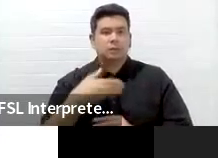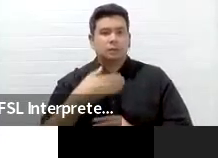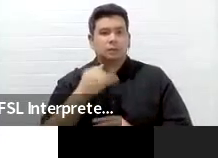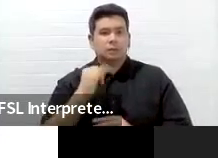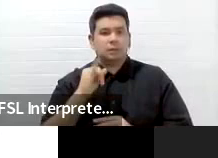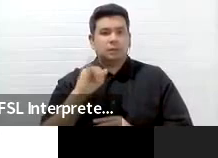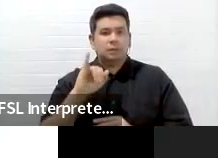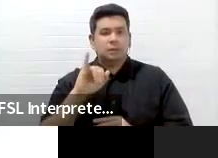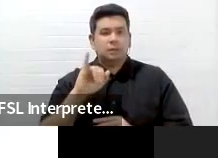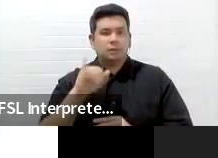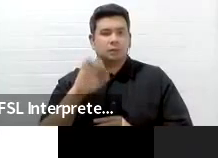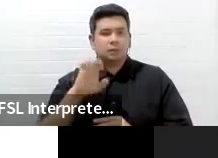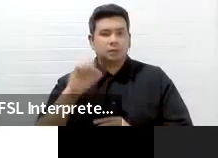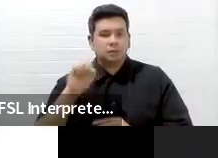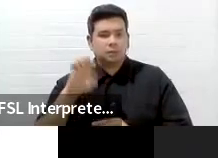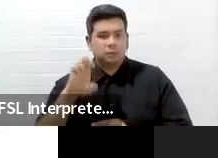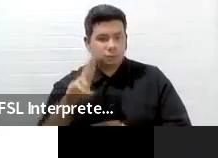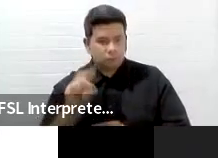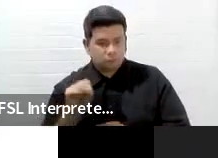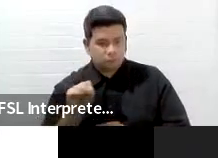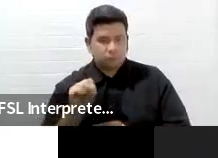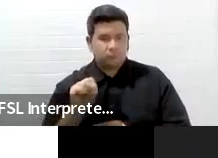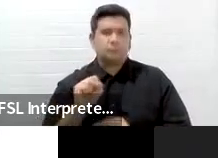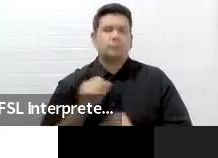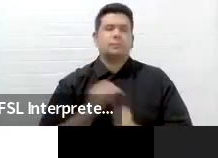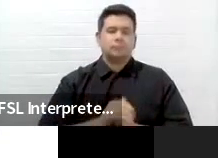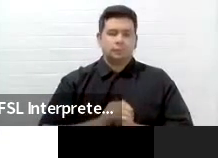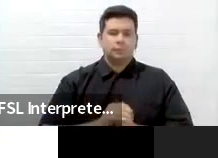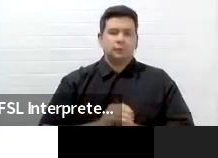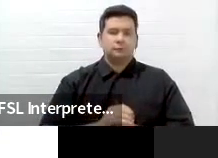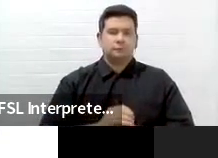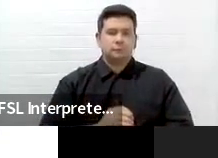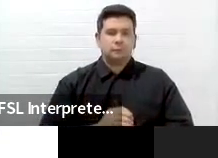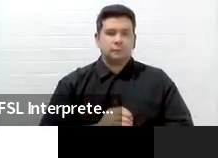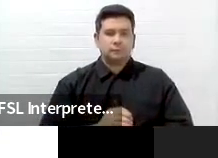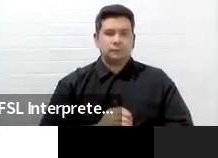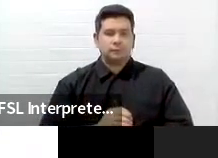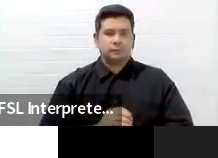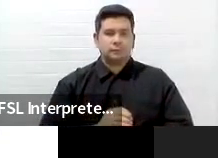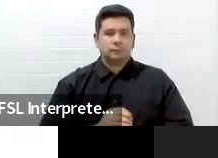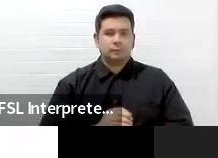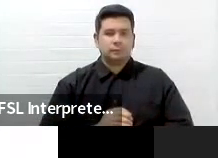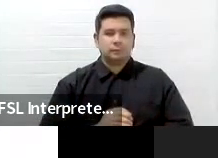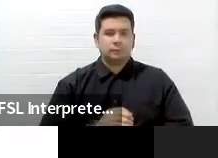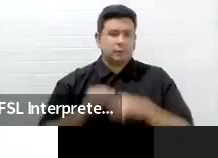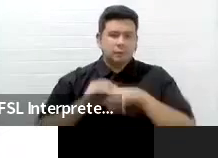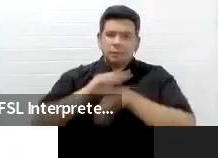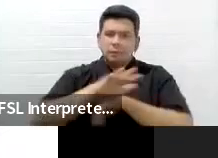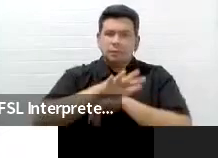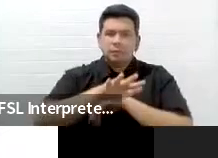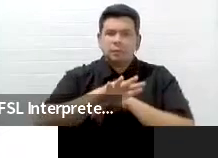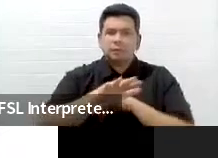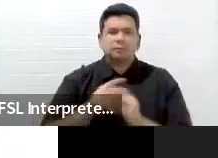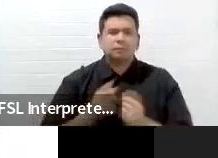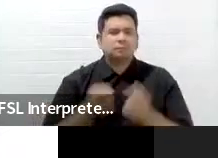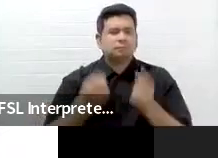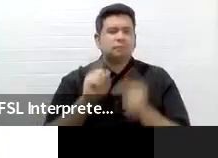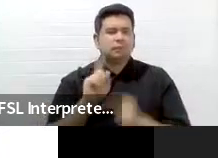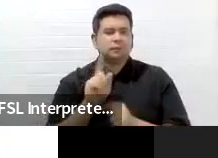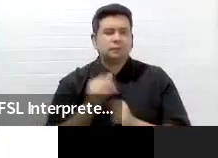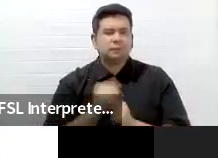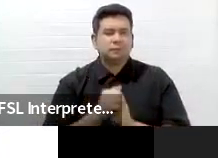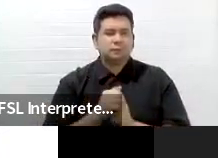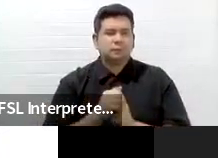So there was a great deal of economic dislocation that happened. The effect was that because of this, the high cost